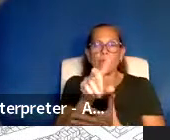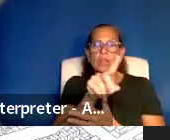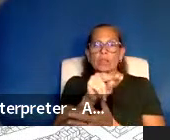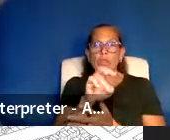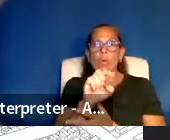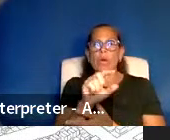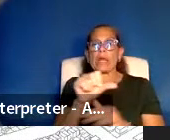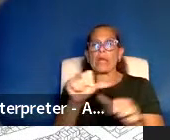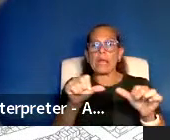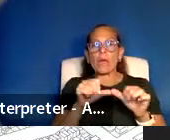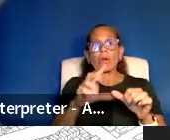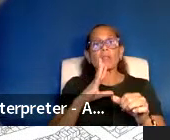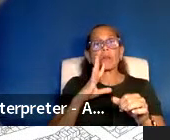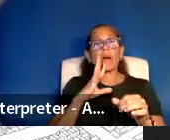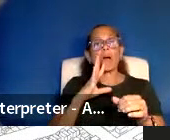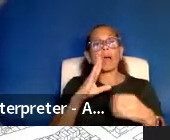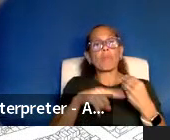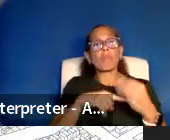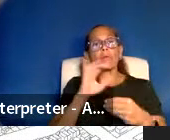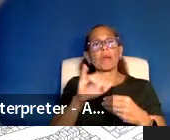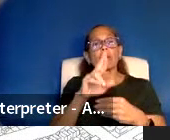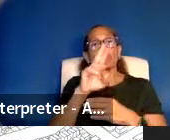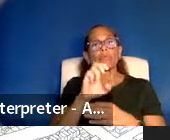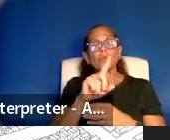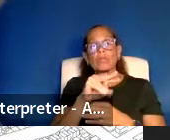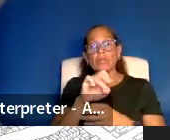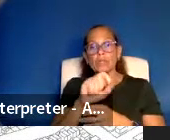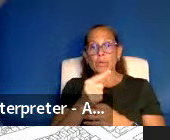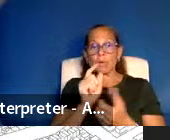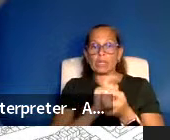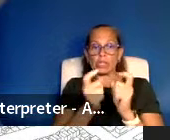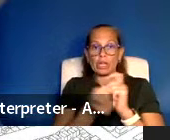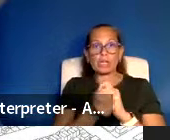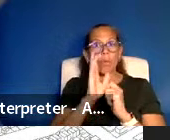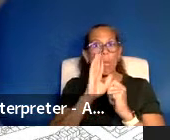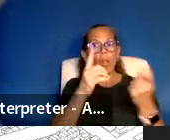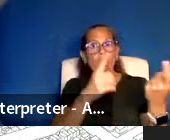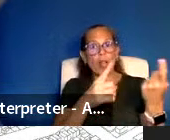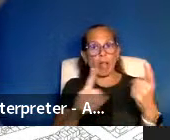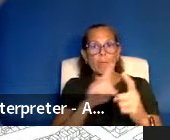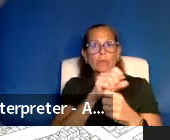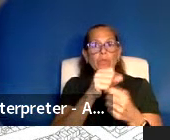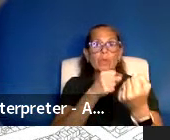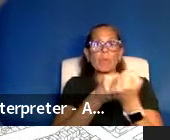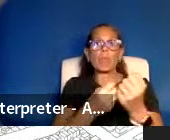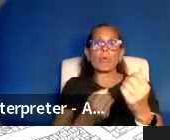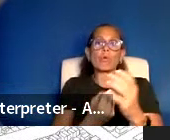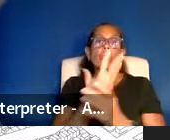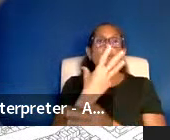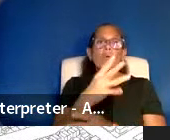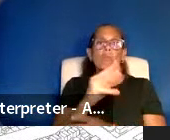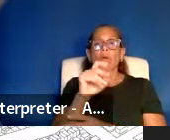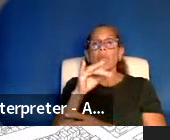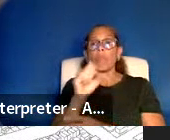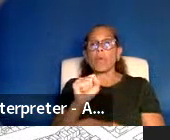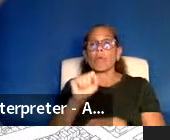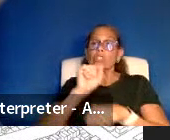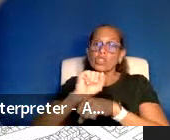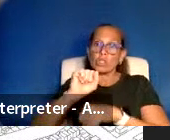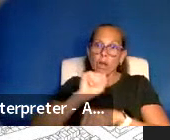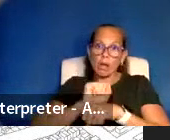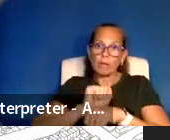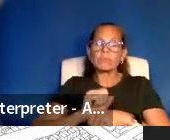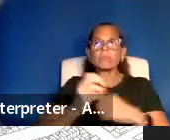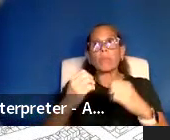will talk through the proposed zoning changes and what they seek to accomplish. To support the growth of the Morris Park Jobs Campus,